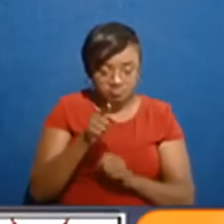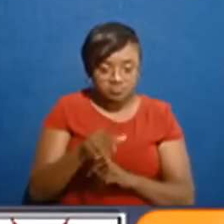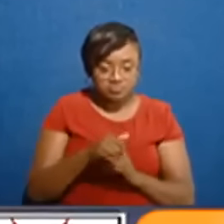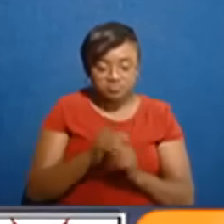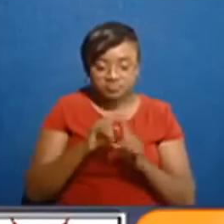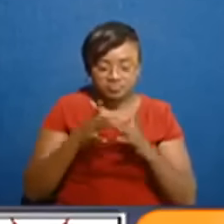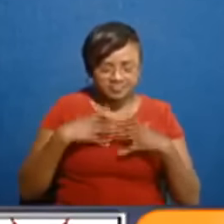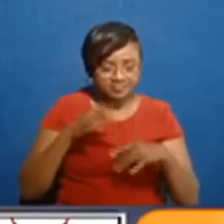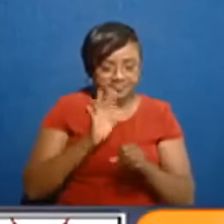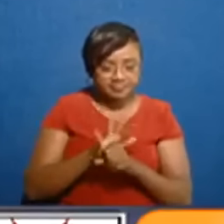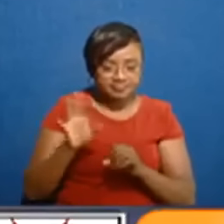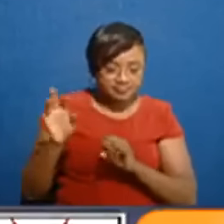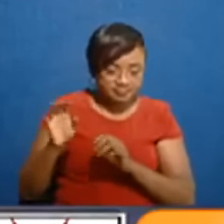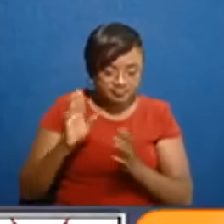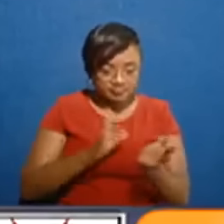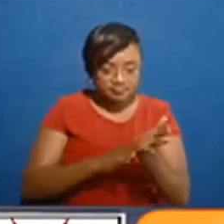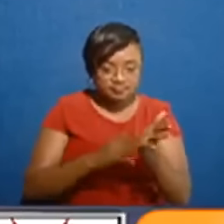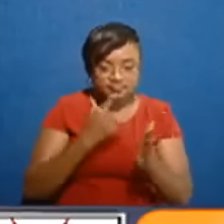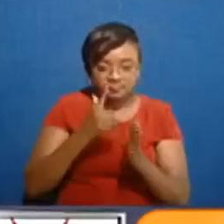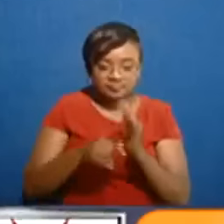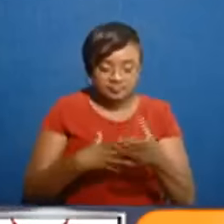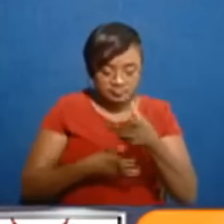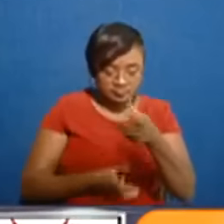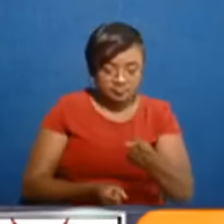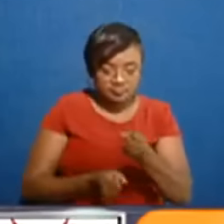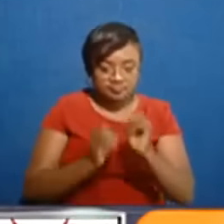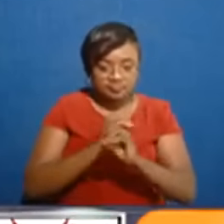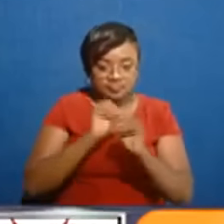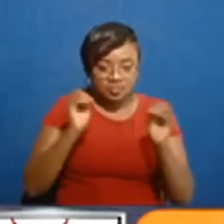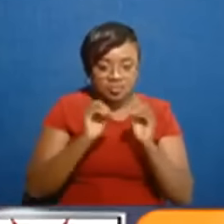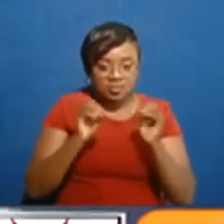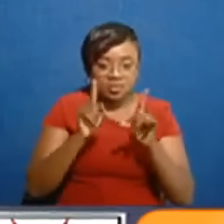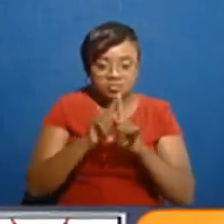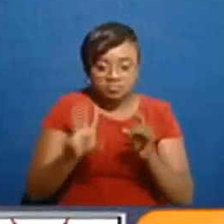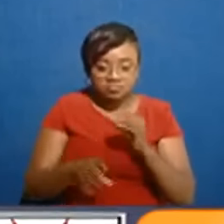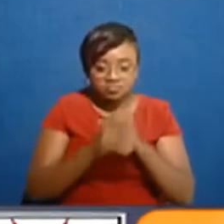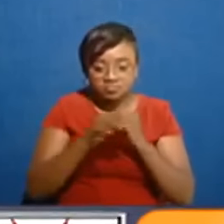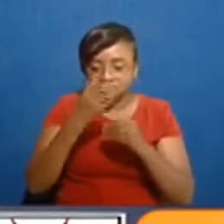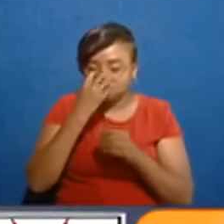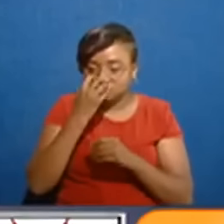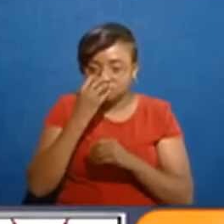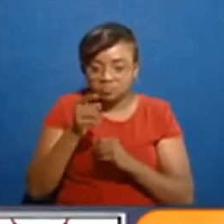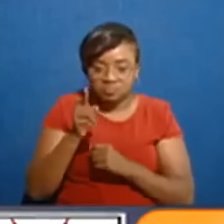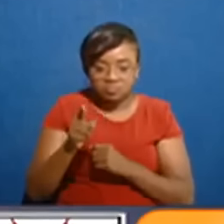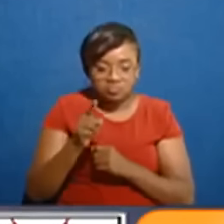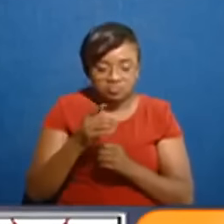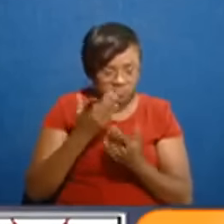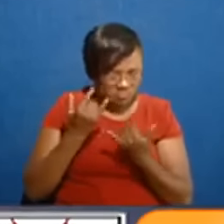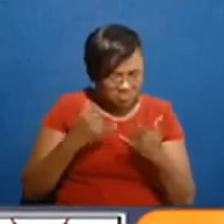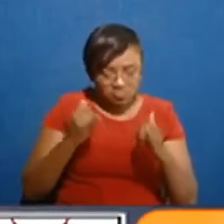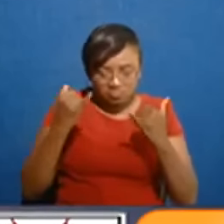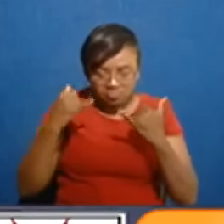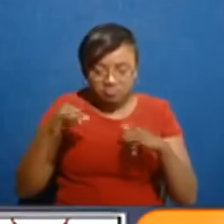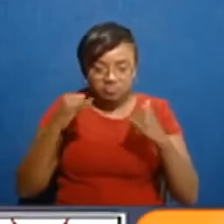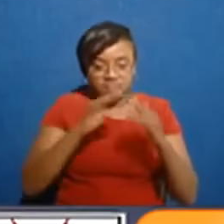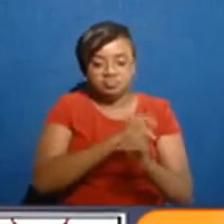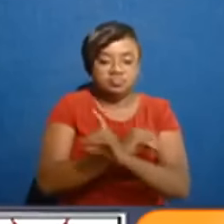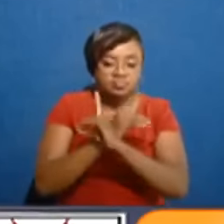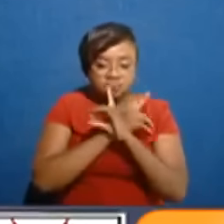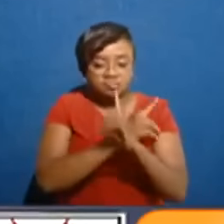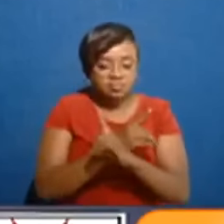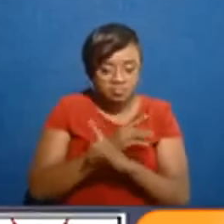in his government, President Ruto has also been under pressure to defend his administration's performance as a section